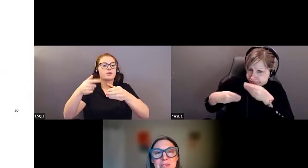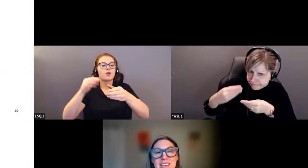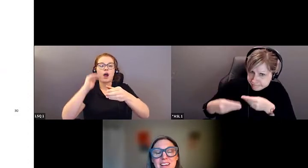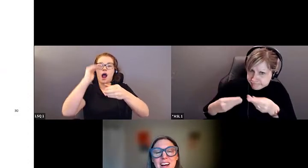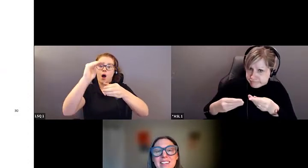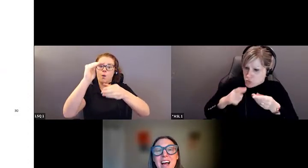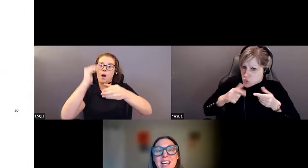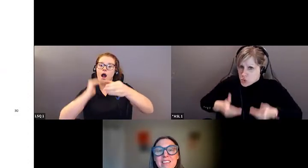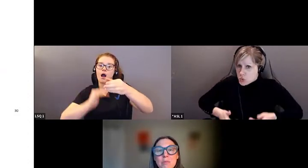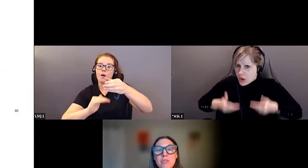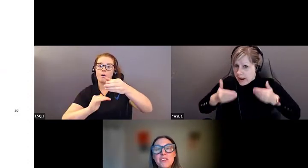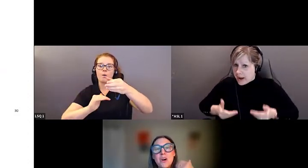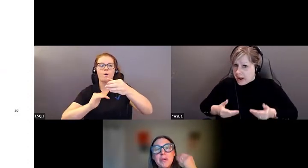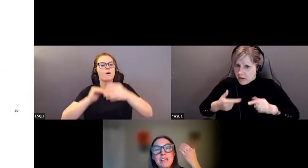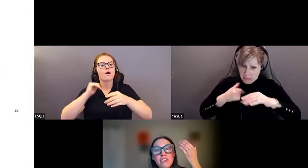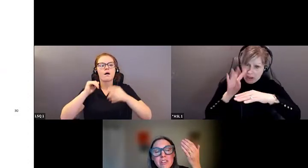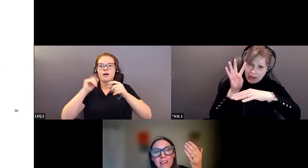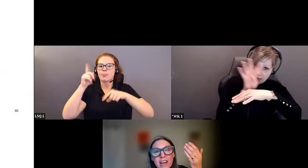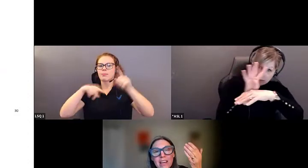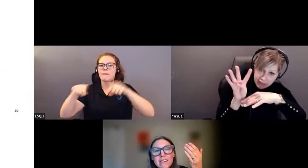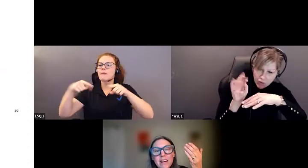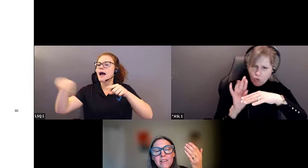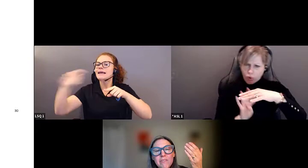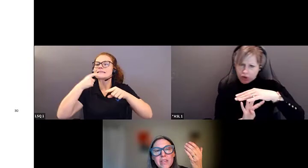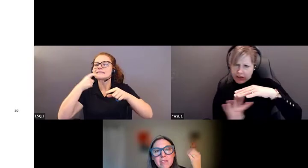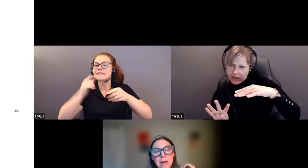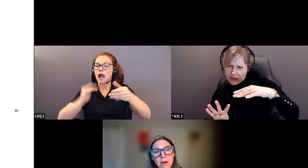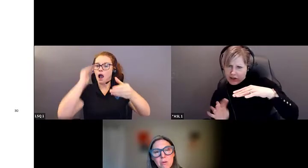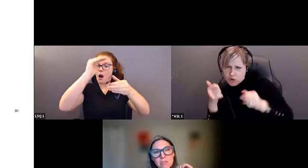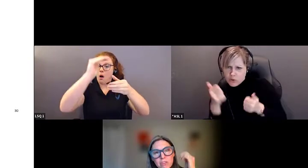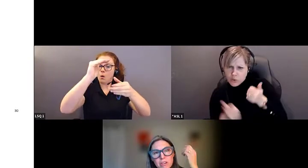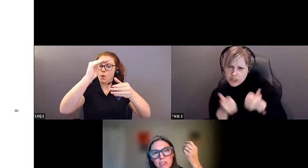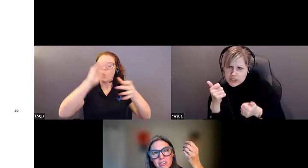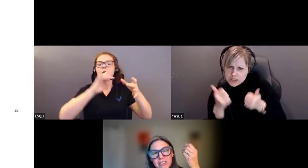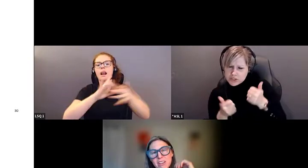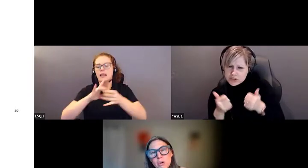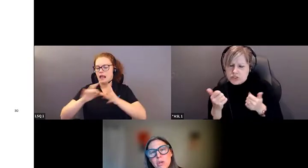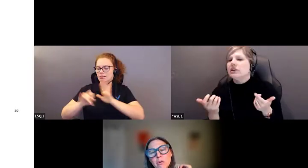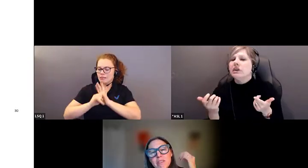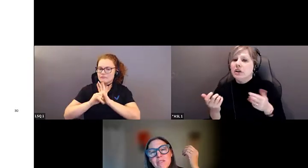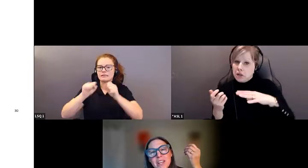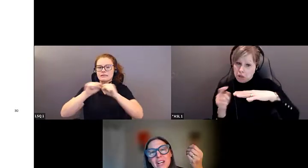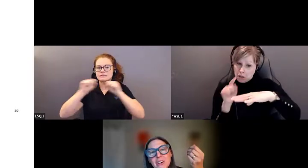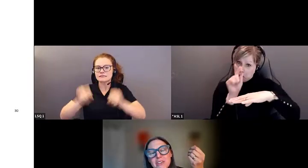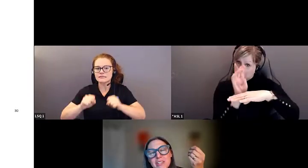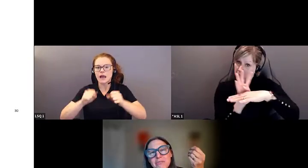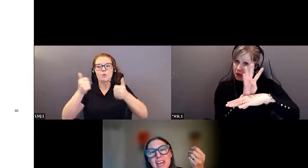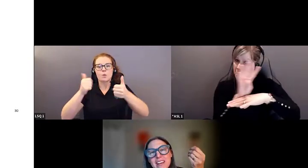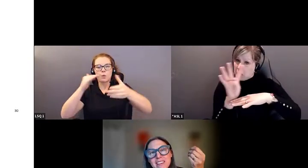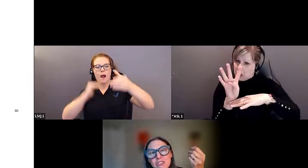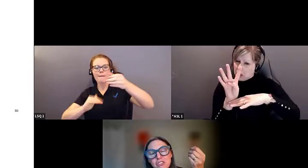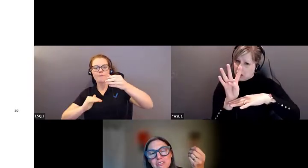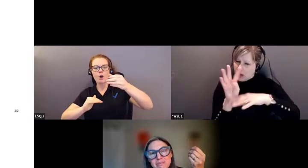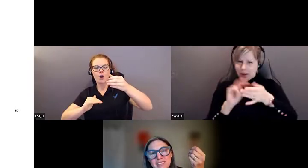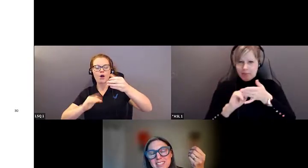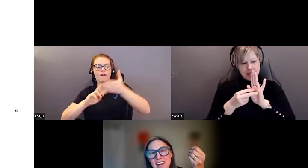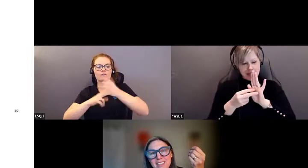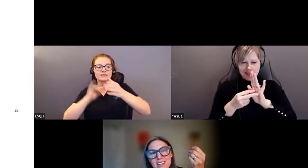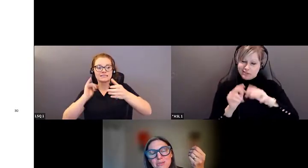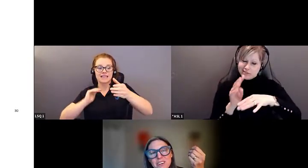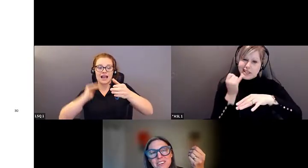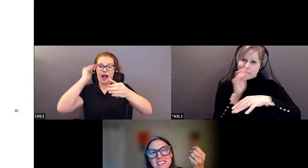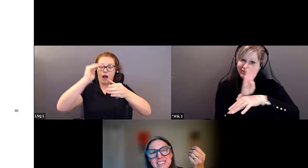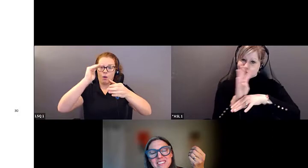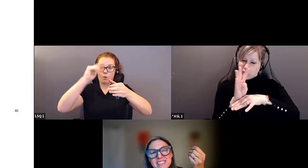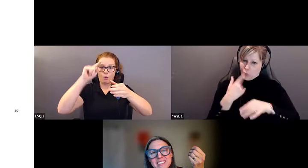happen to be aligns with the domination side of this power structure, we receive an unearned advantage. We did